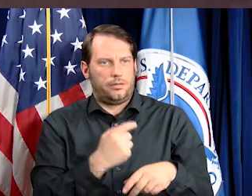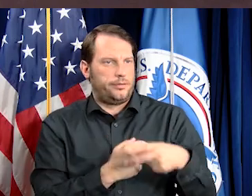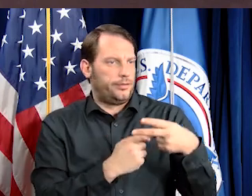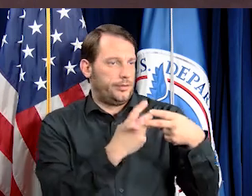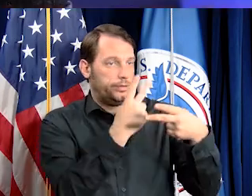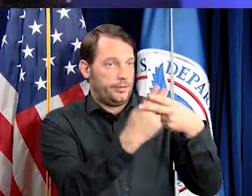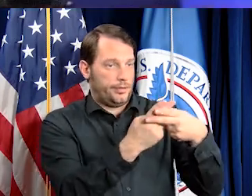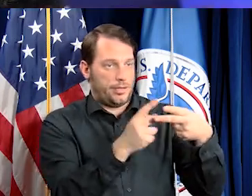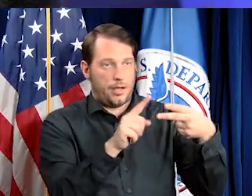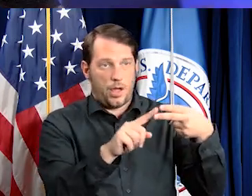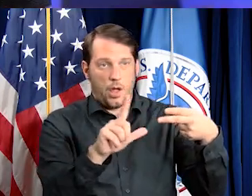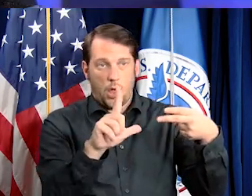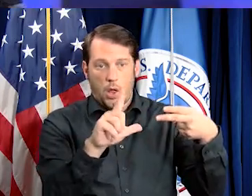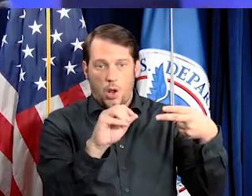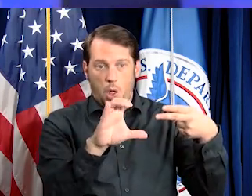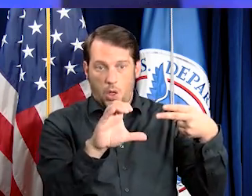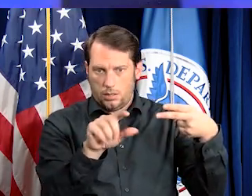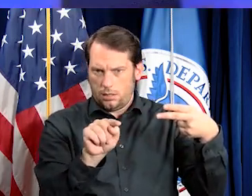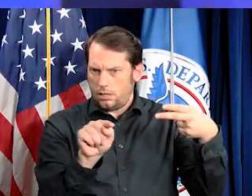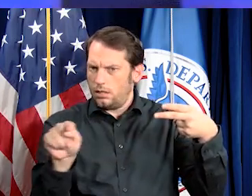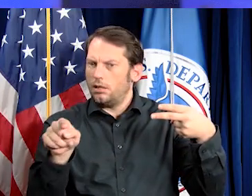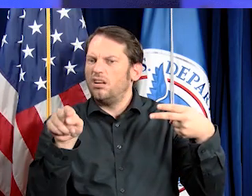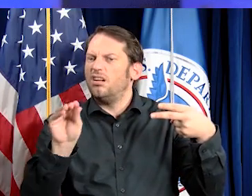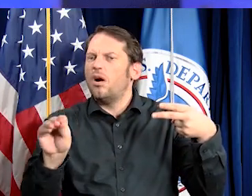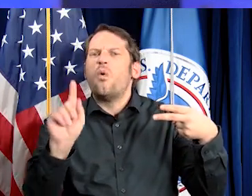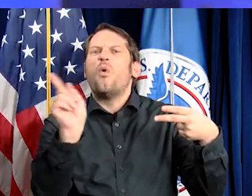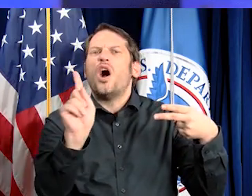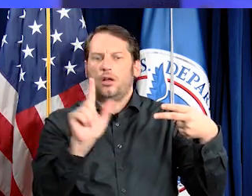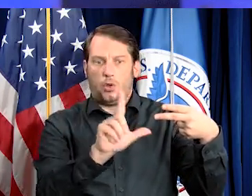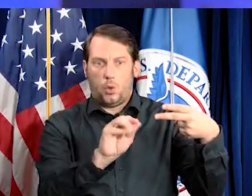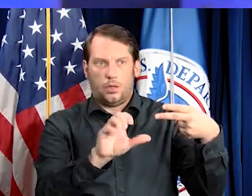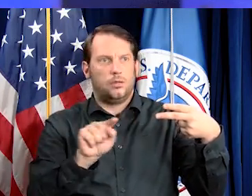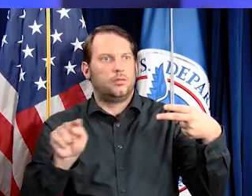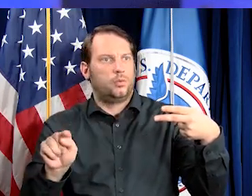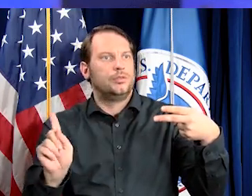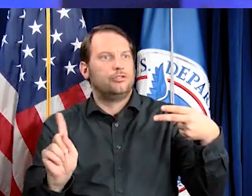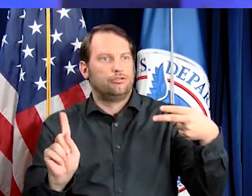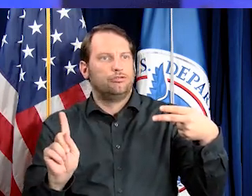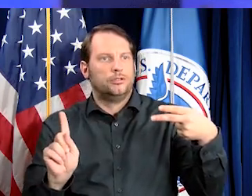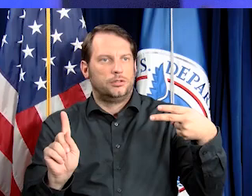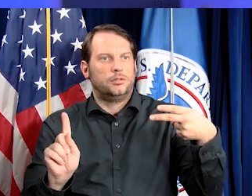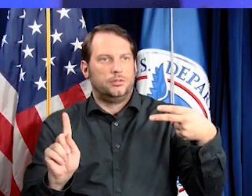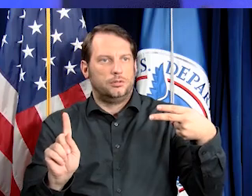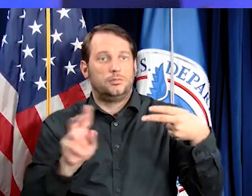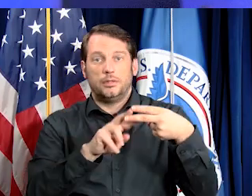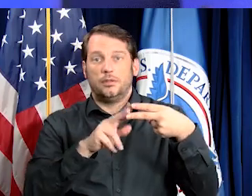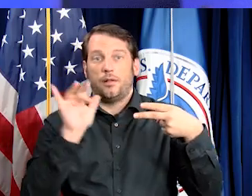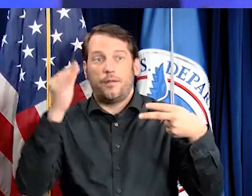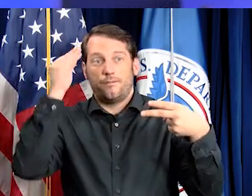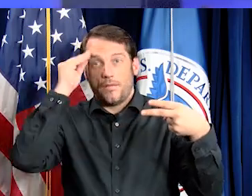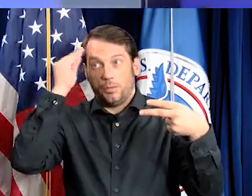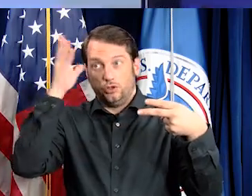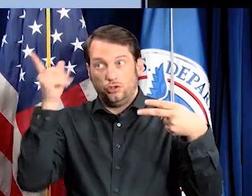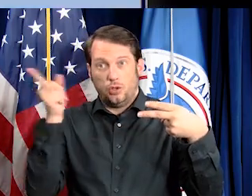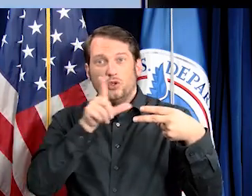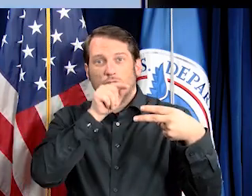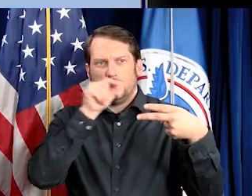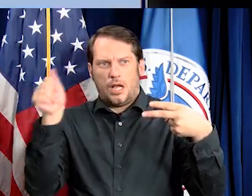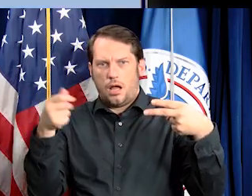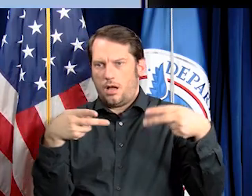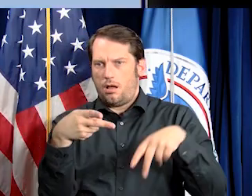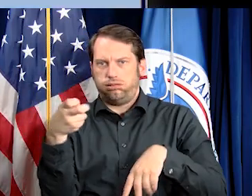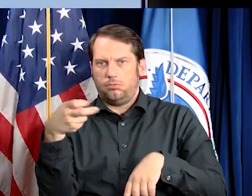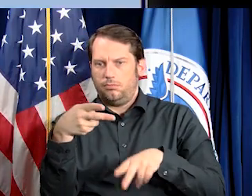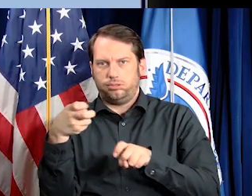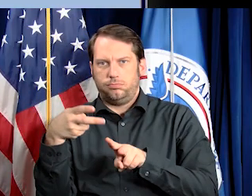that location. The goal was to then be able to automatically pull this information from Twitter into a spreadsheet that then could